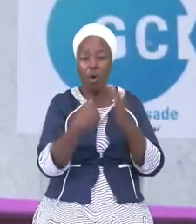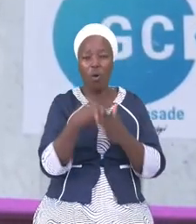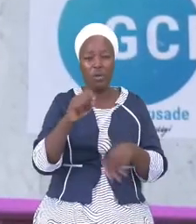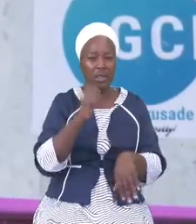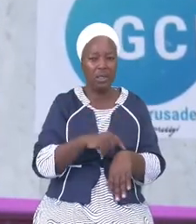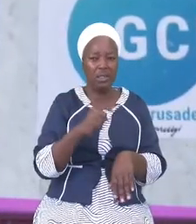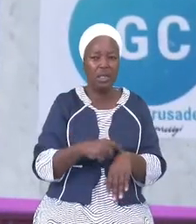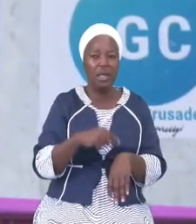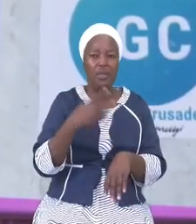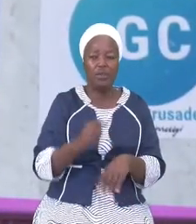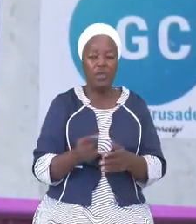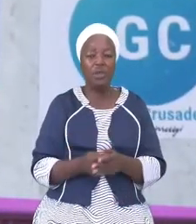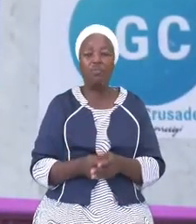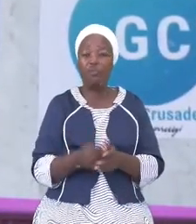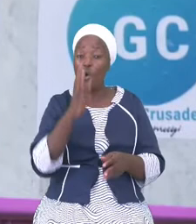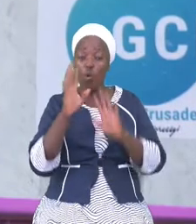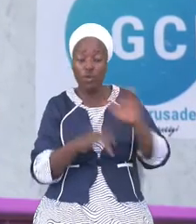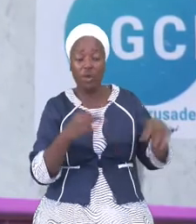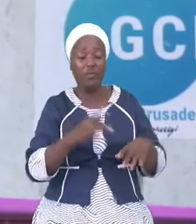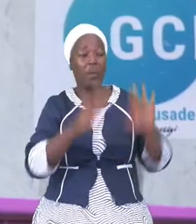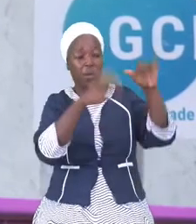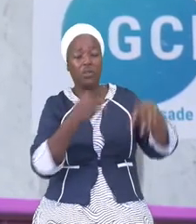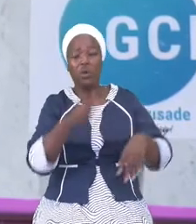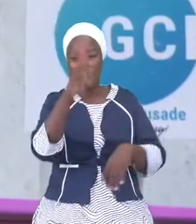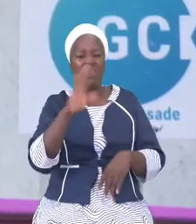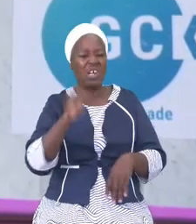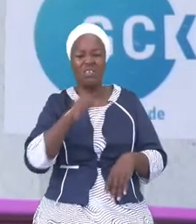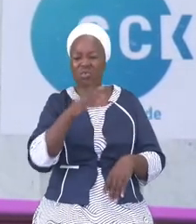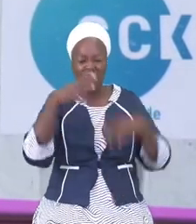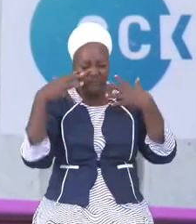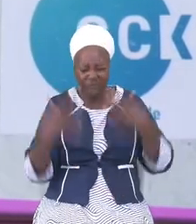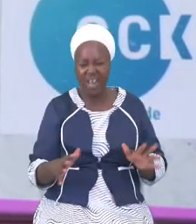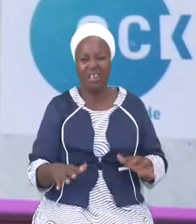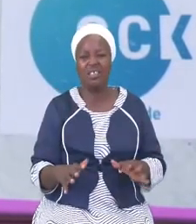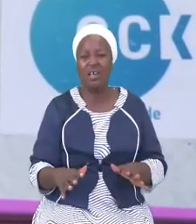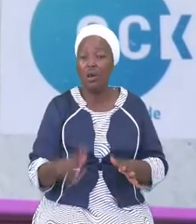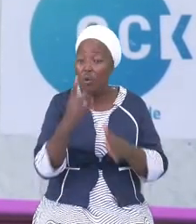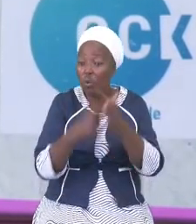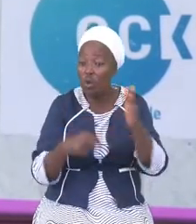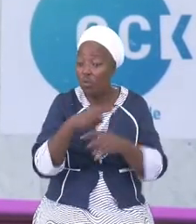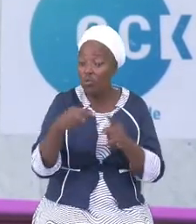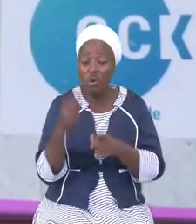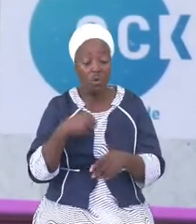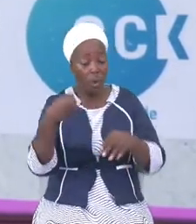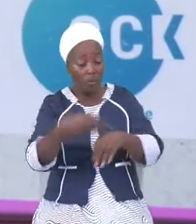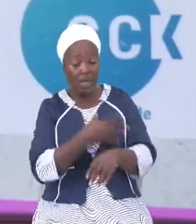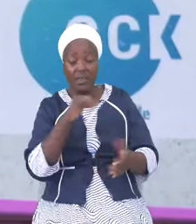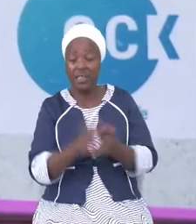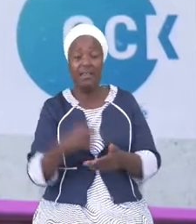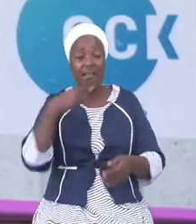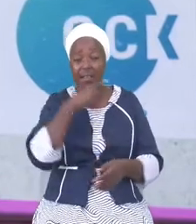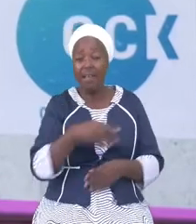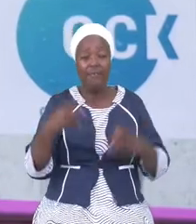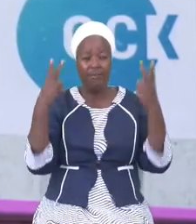ocean of the mercy of God cannot be exhausted, but when we observe lying vanities,